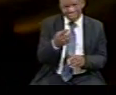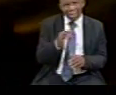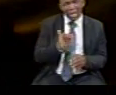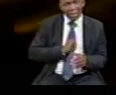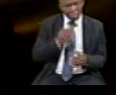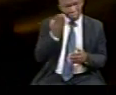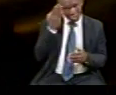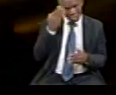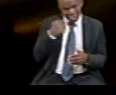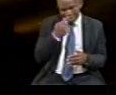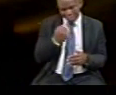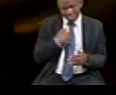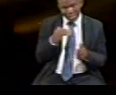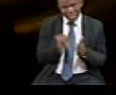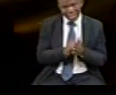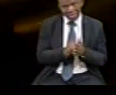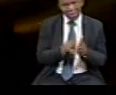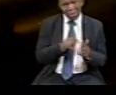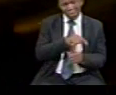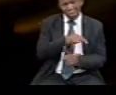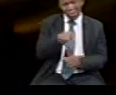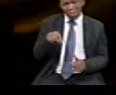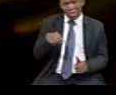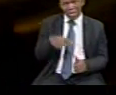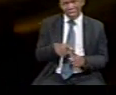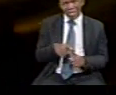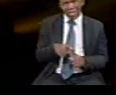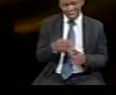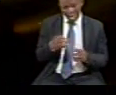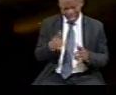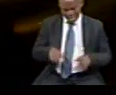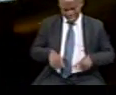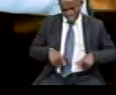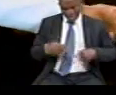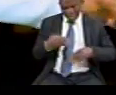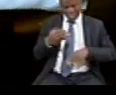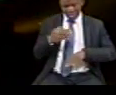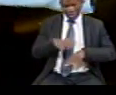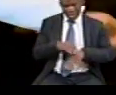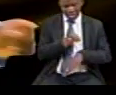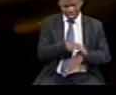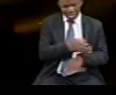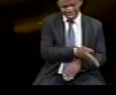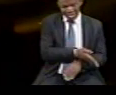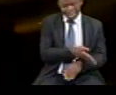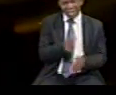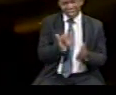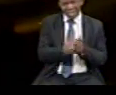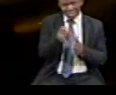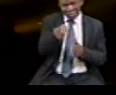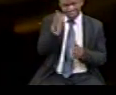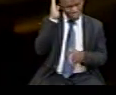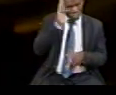that when I go, I live here on earth, you are going to inherit my 2-bedroom flat.